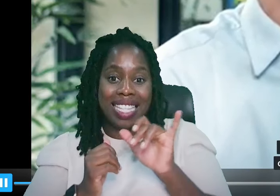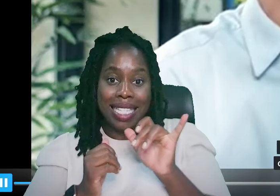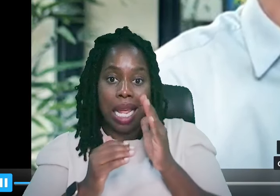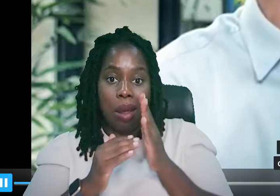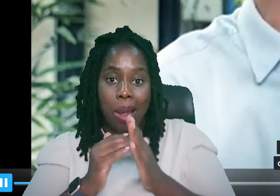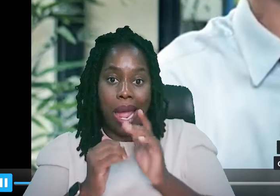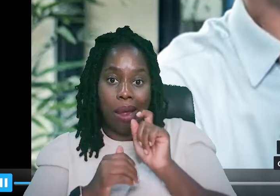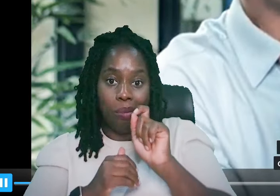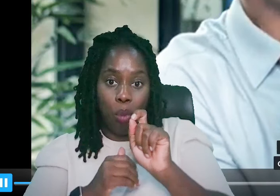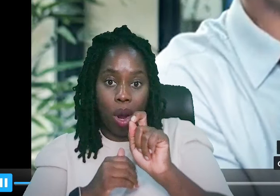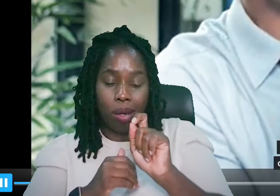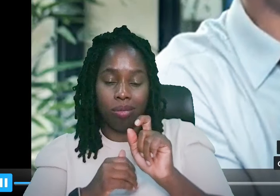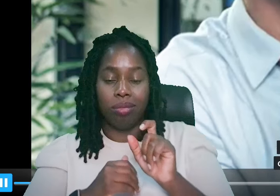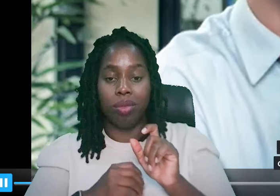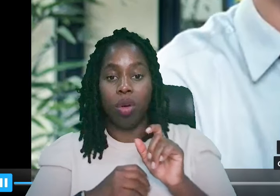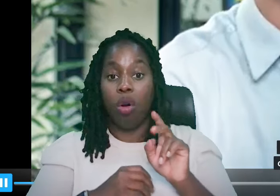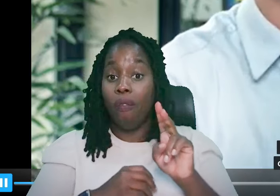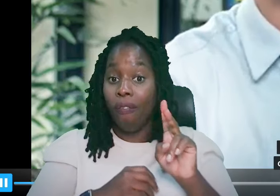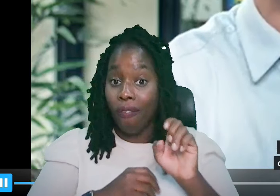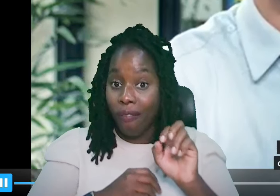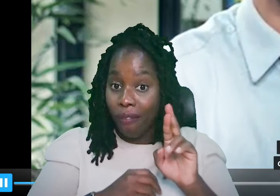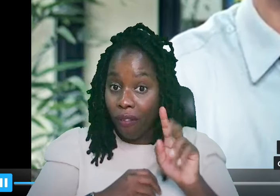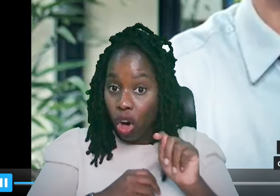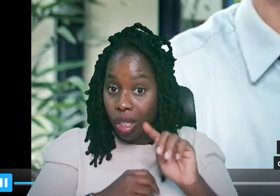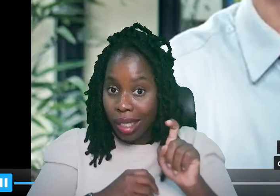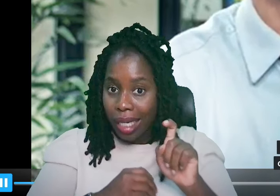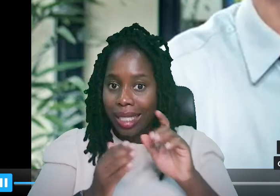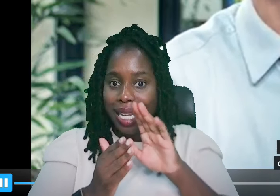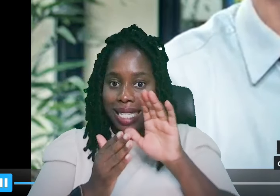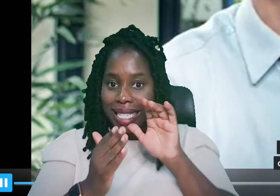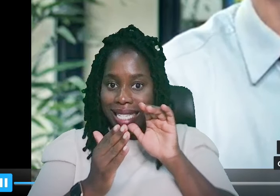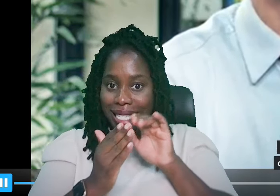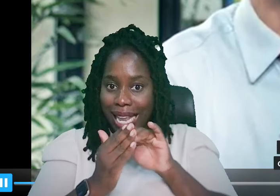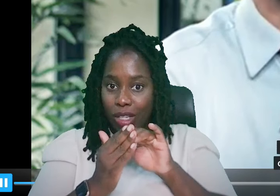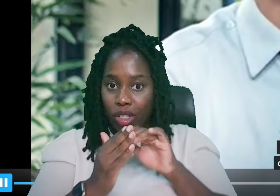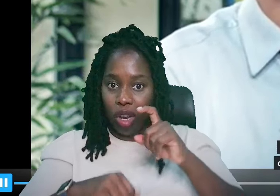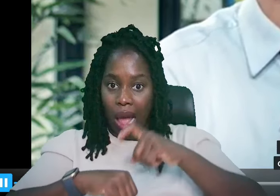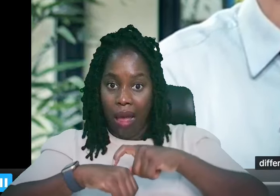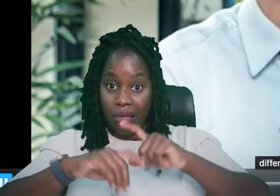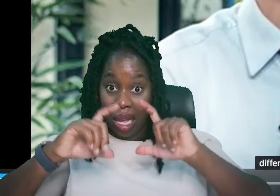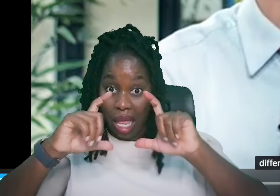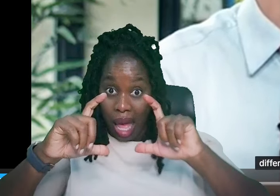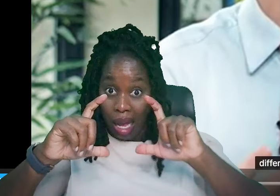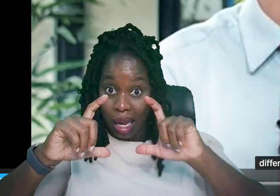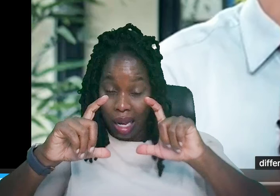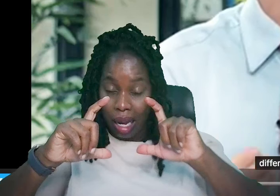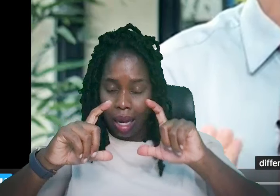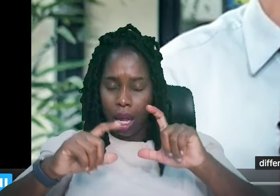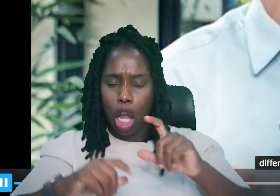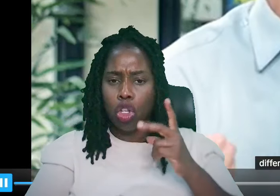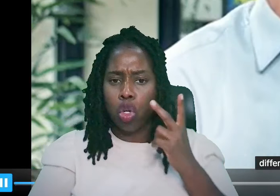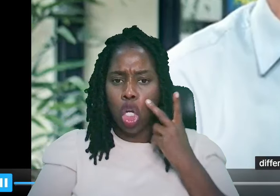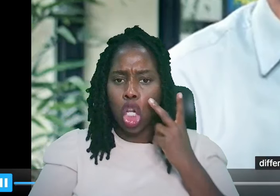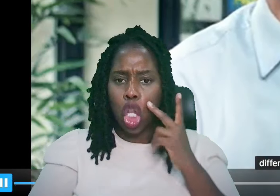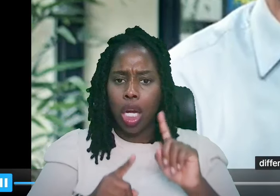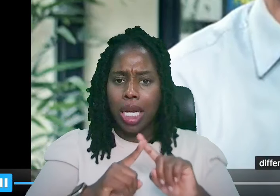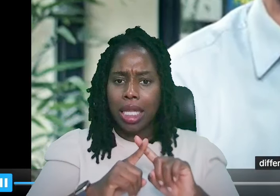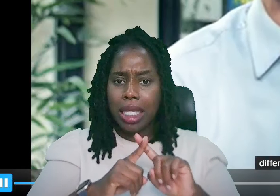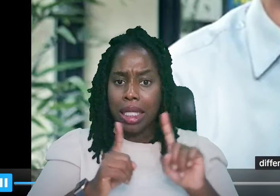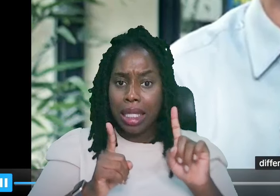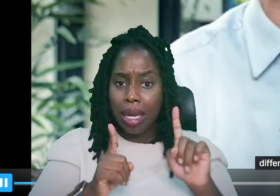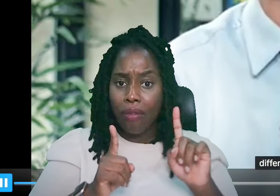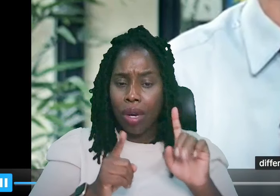common vertex. The vertex is the center of this clock. And what we can do is take a look at the different special